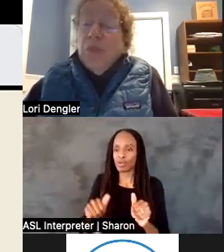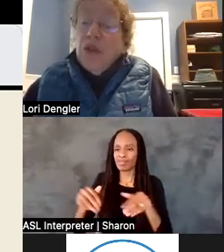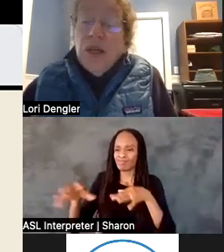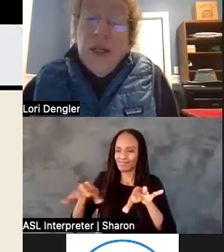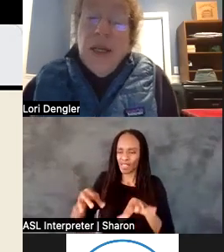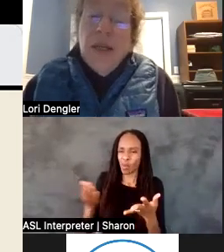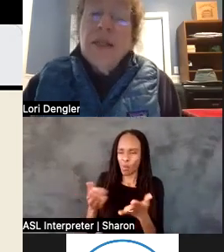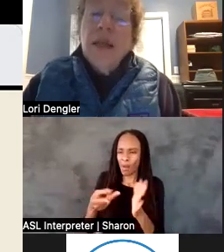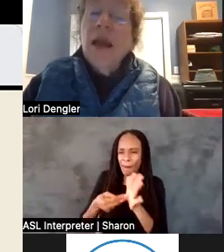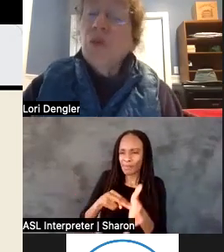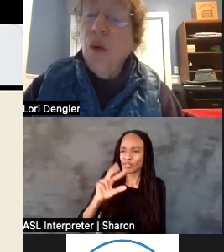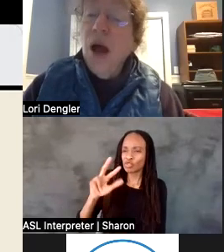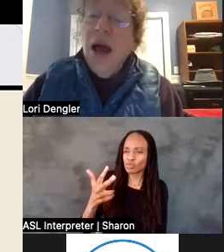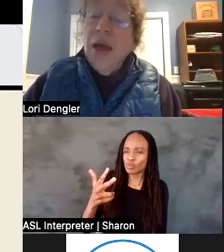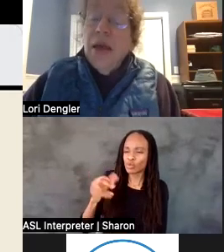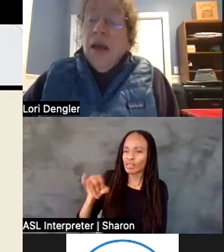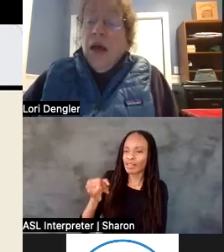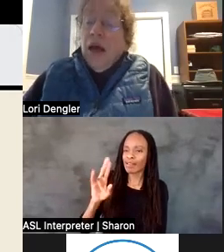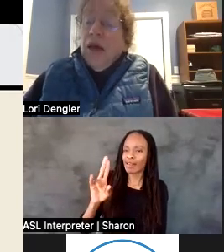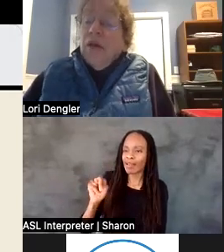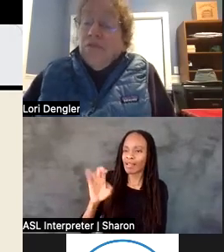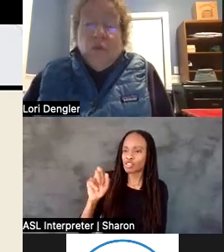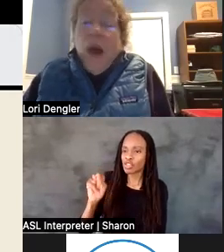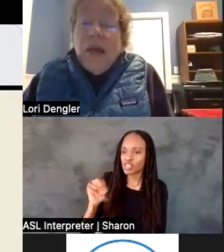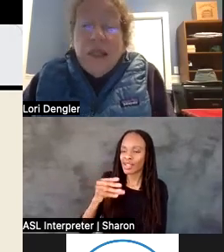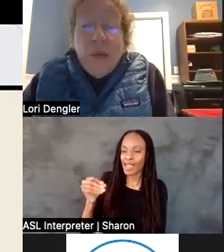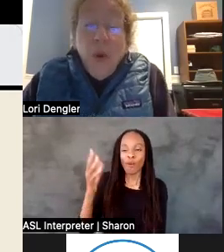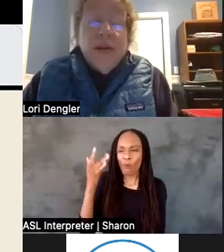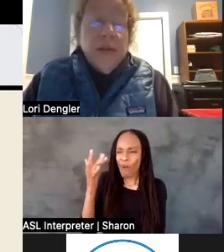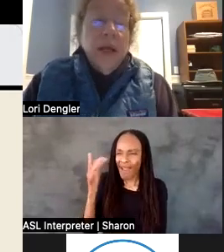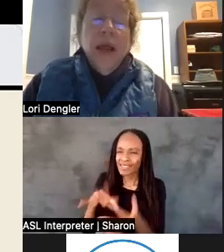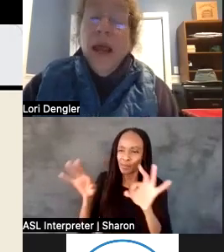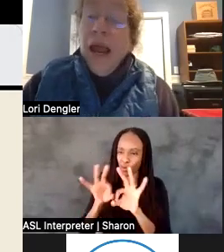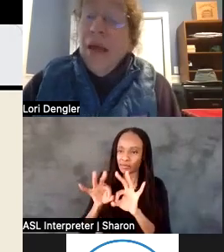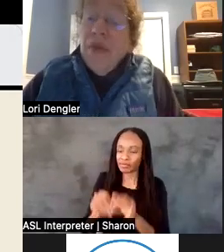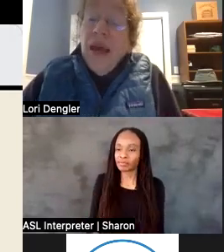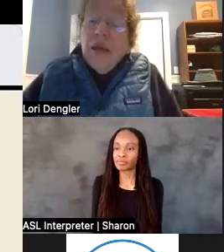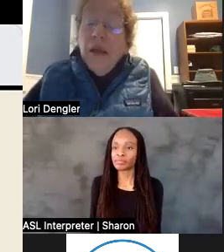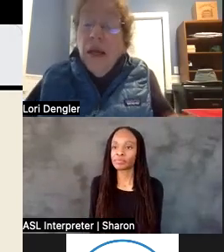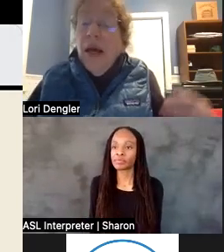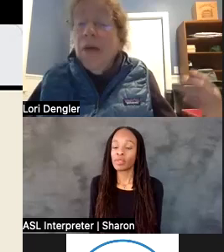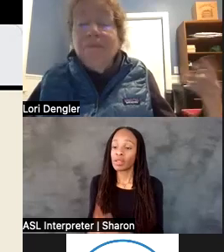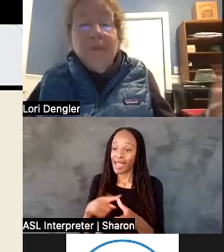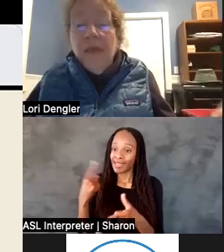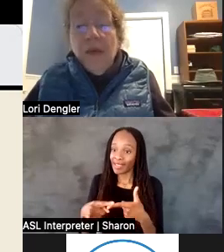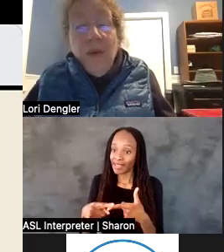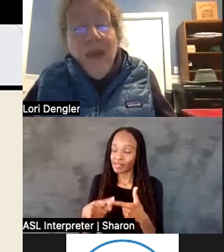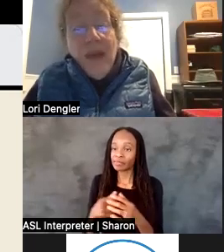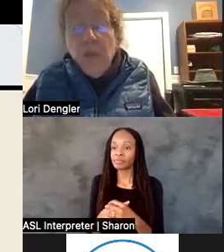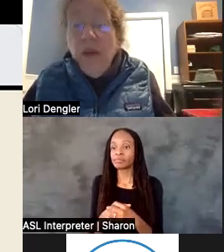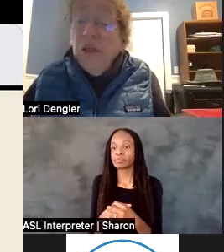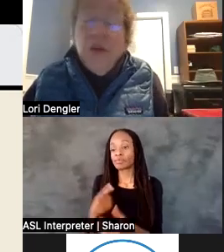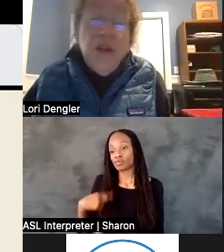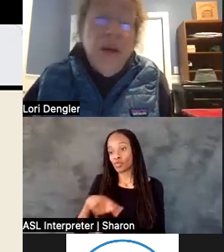the Triple Junction is and why it's important. And then we've